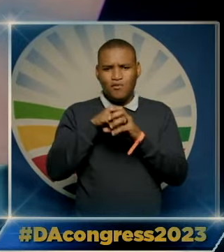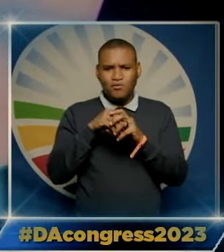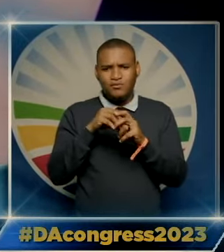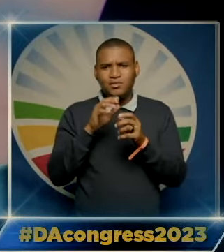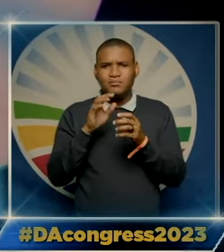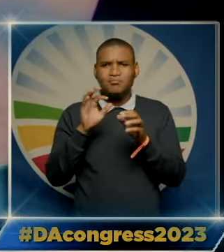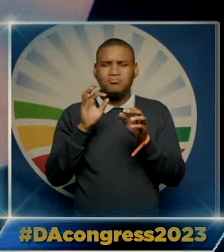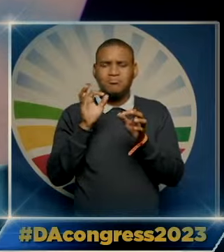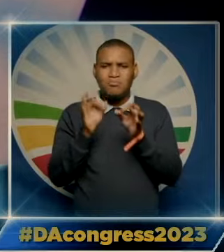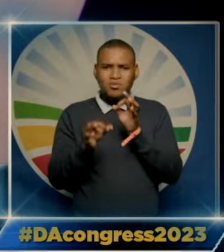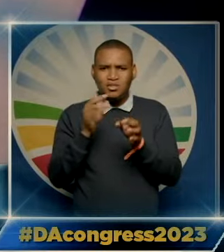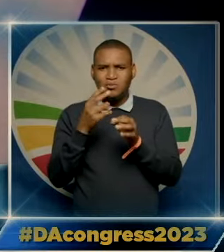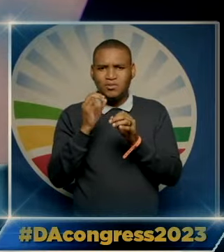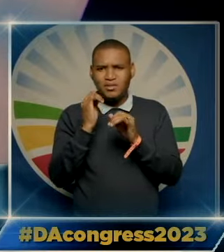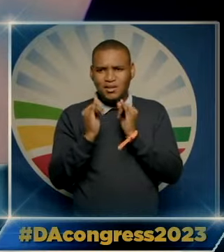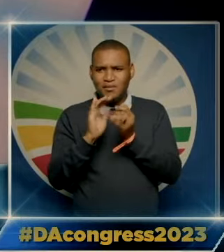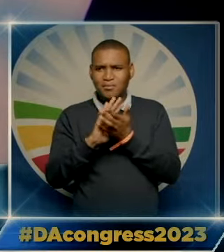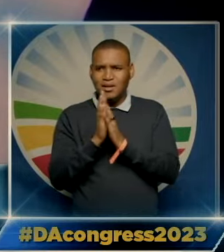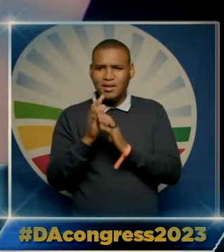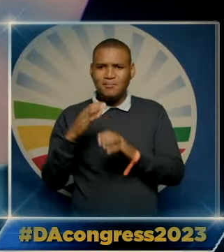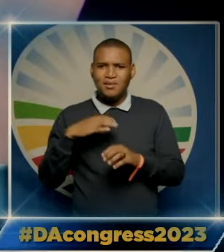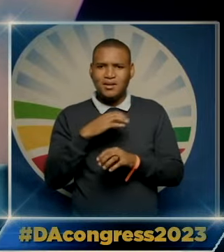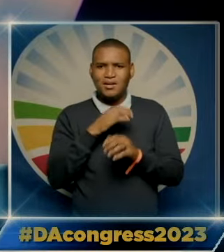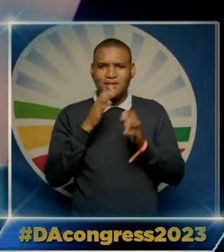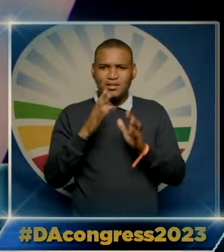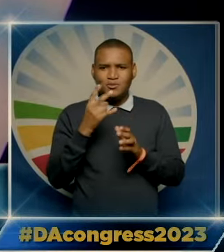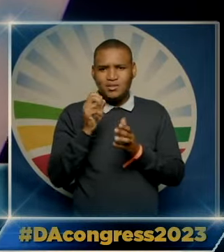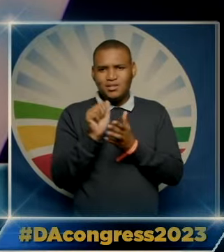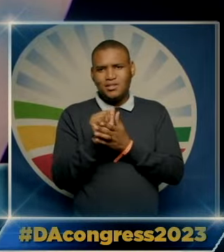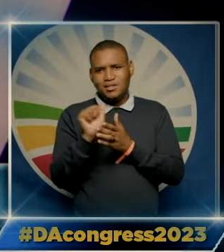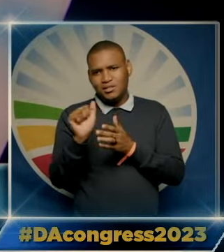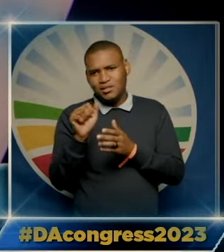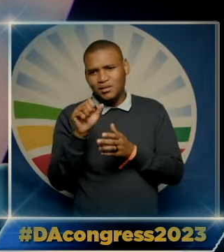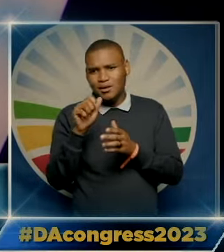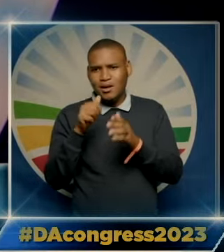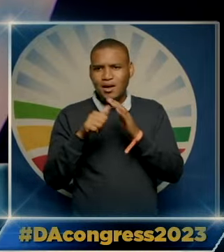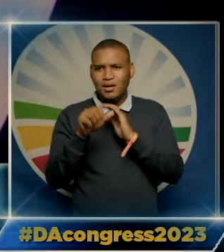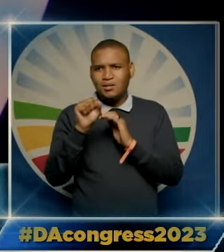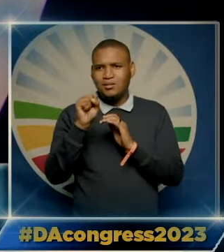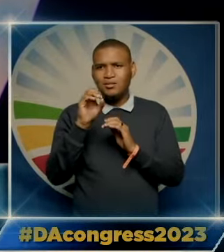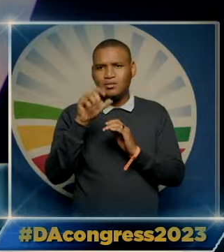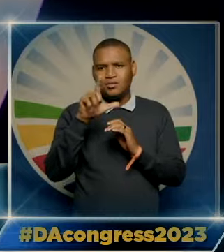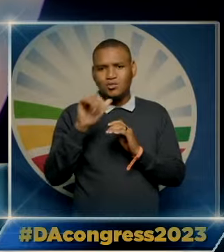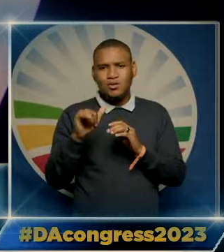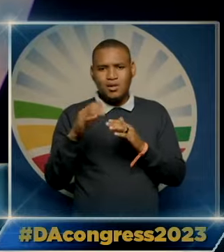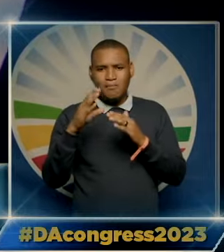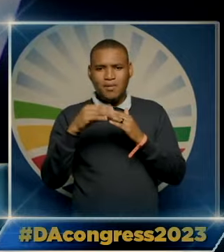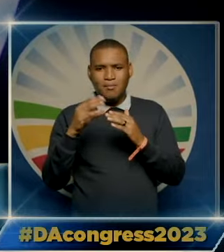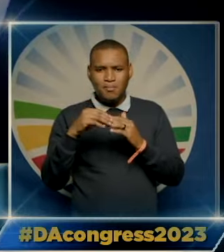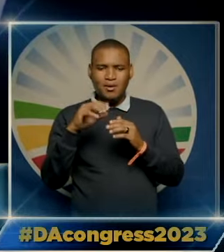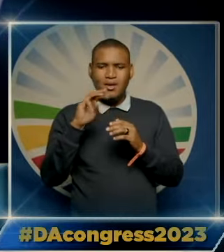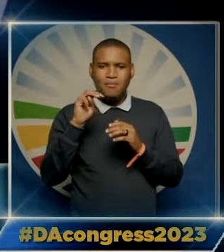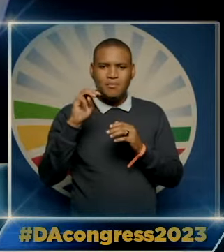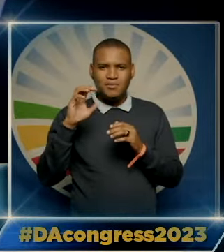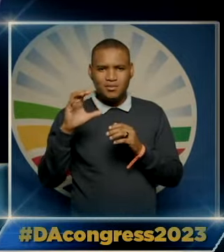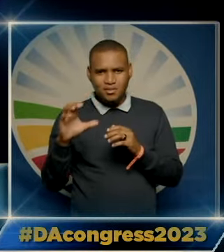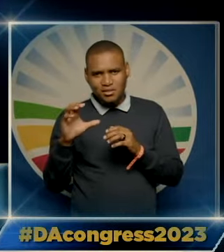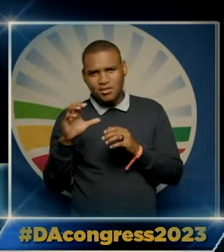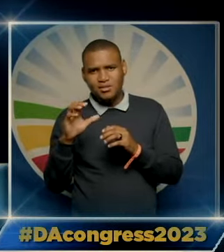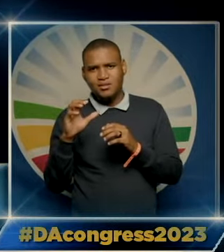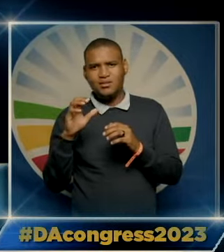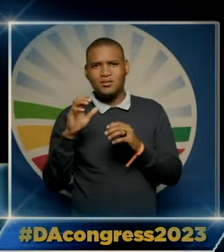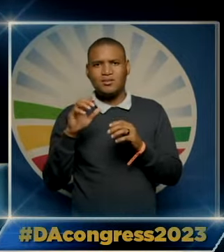politics. In 2011, I became a councillor. In 2016, Salim Samanga appointed me as a member of his mayoral committee. 2019, I